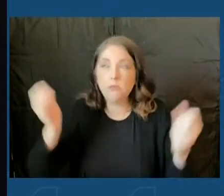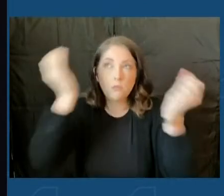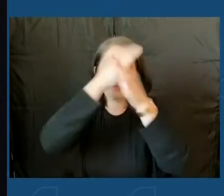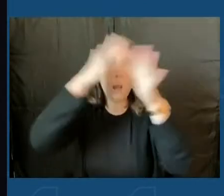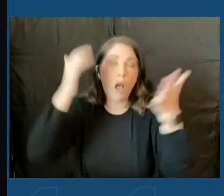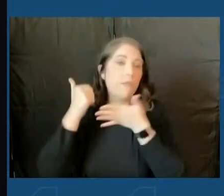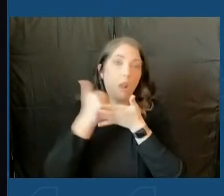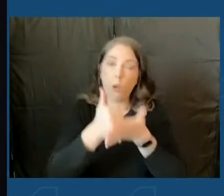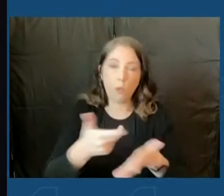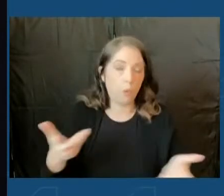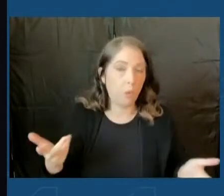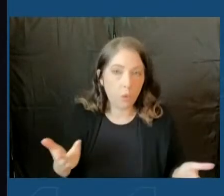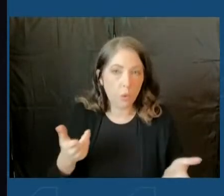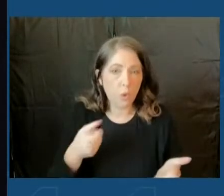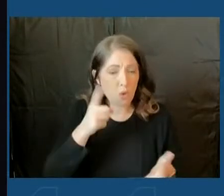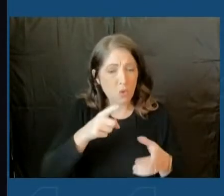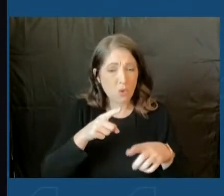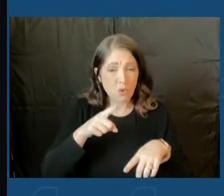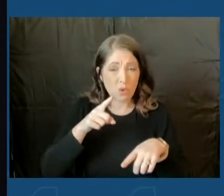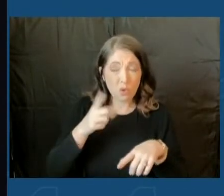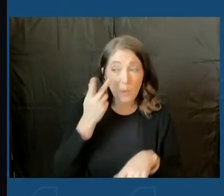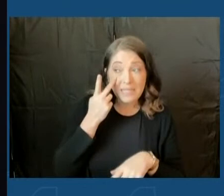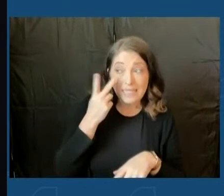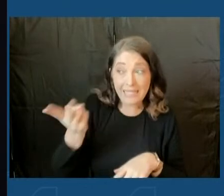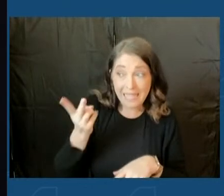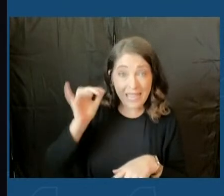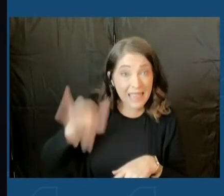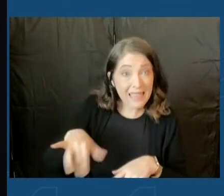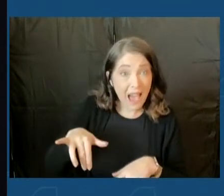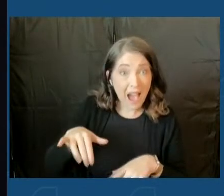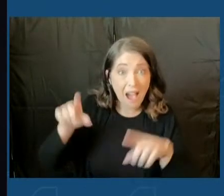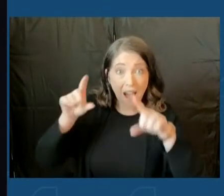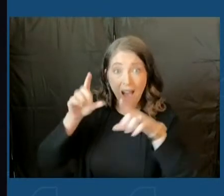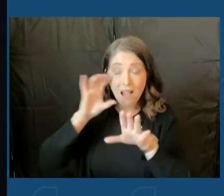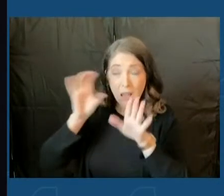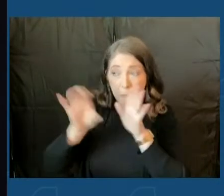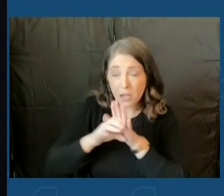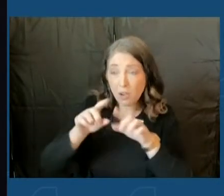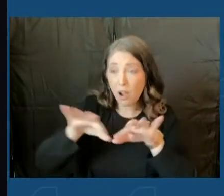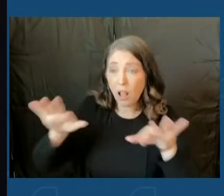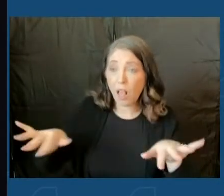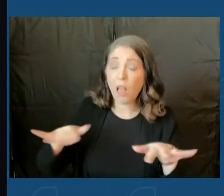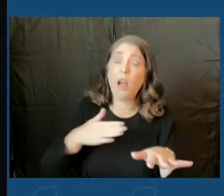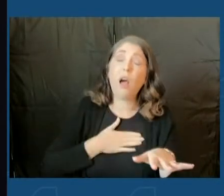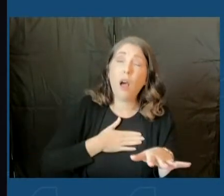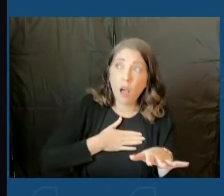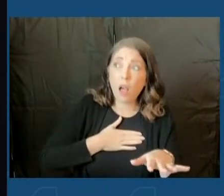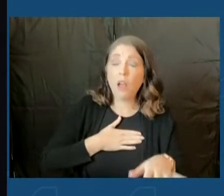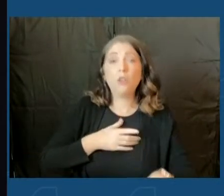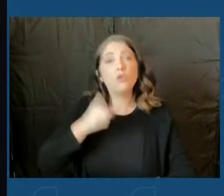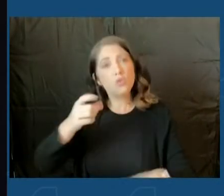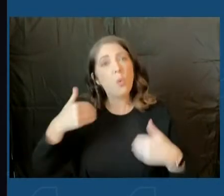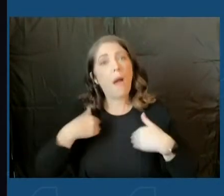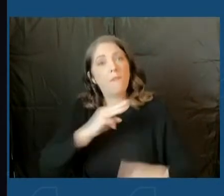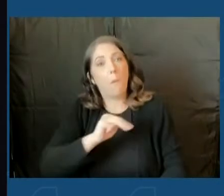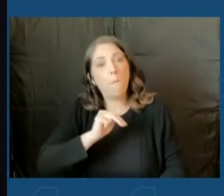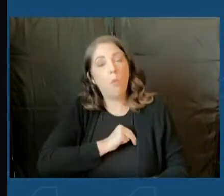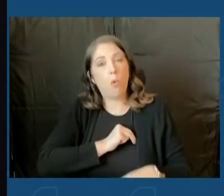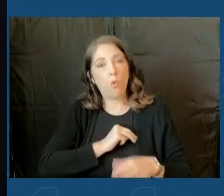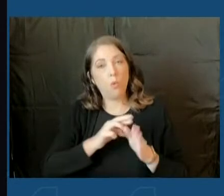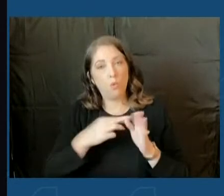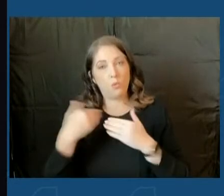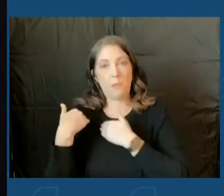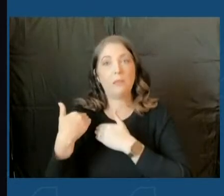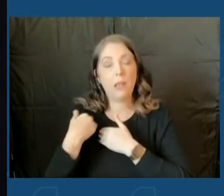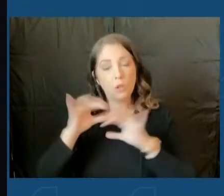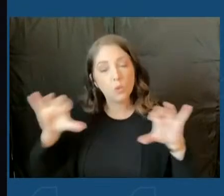not have a change of heart and say, I'm in a position of authority and power and influence, and I have a moral responsibility to do something. Let's